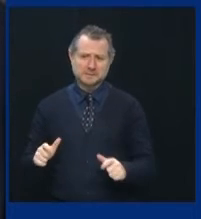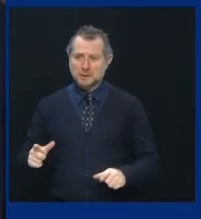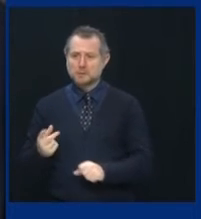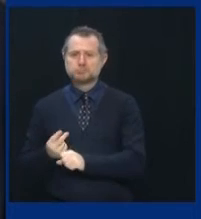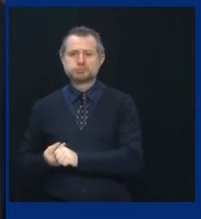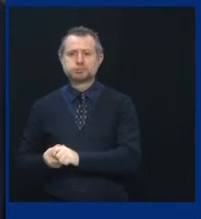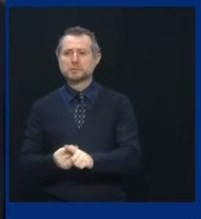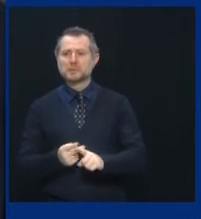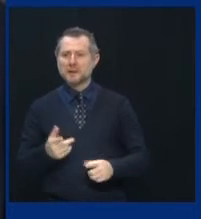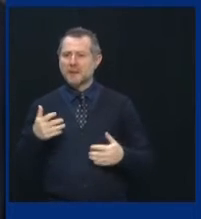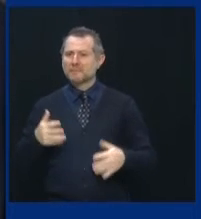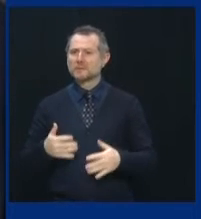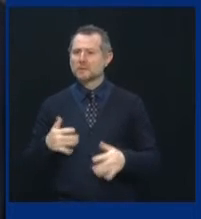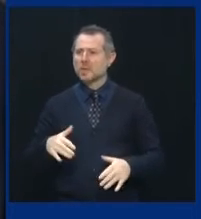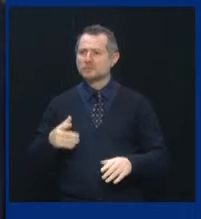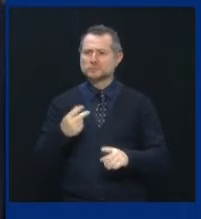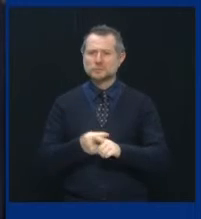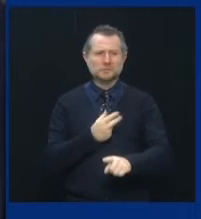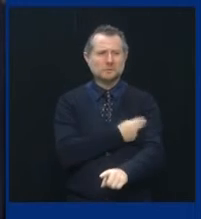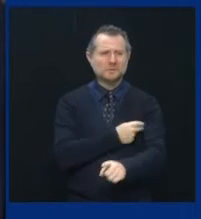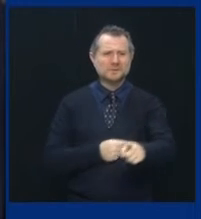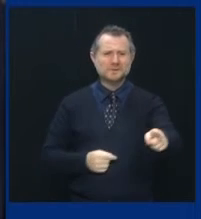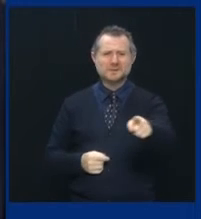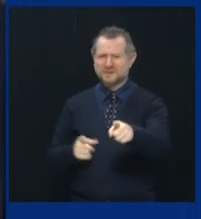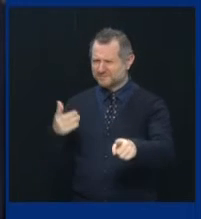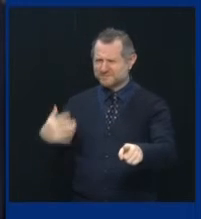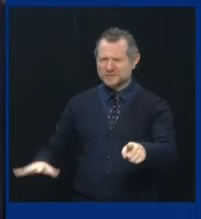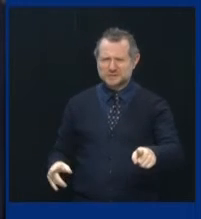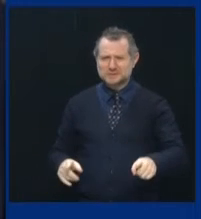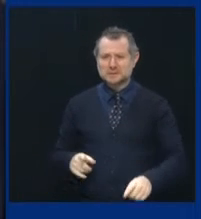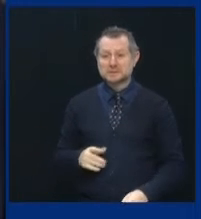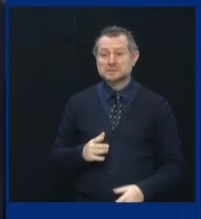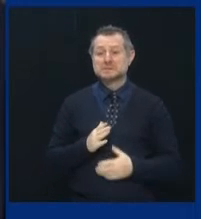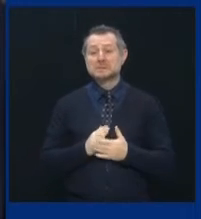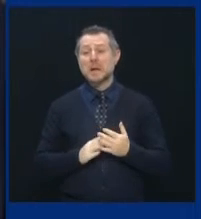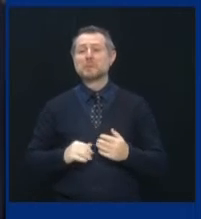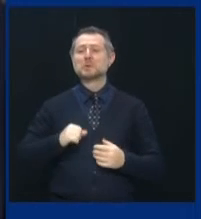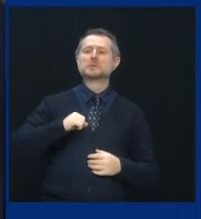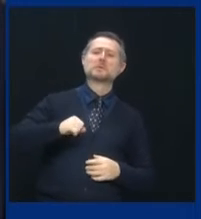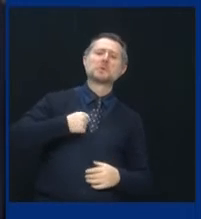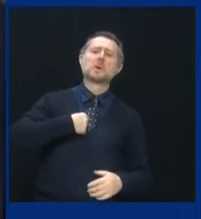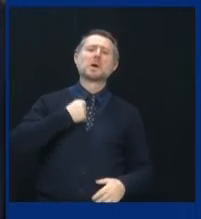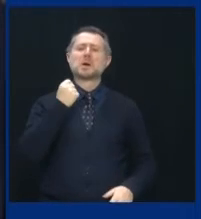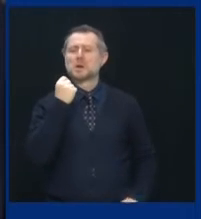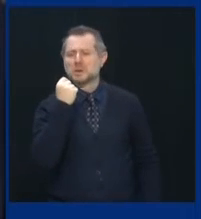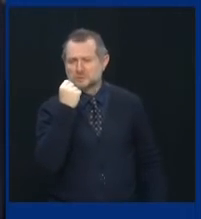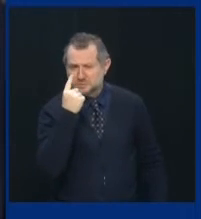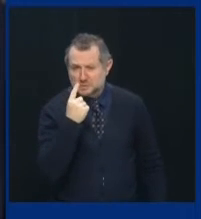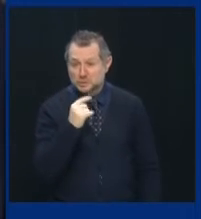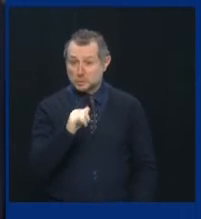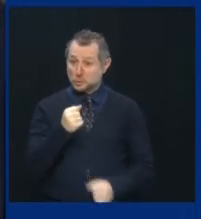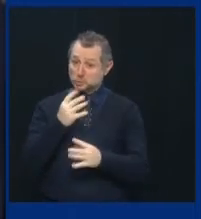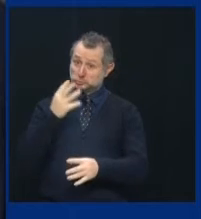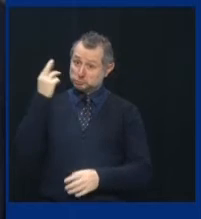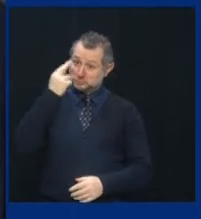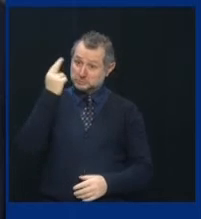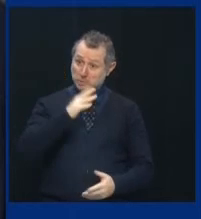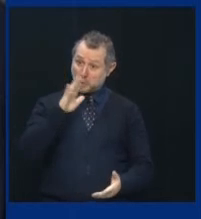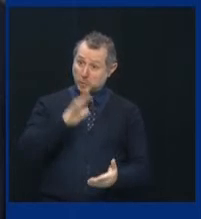So even if you want to say a small percentage of healthcare workers won't take the vaccine, that's not where they're at.